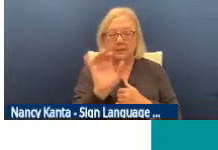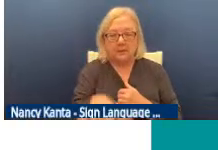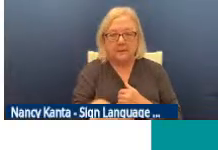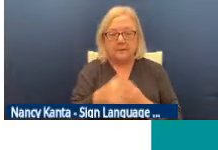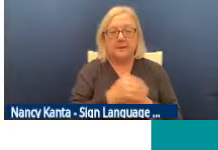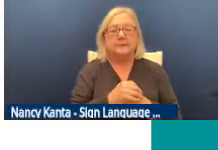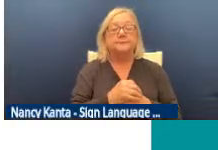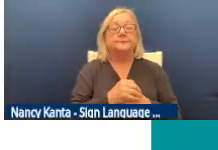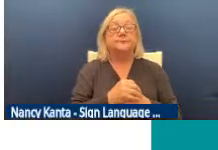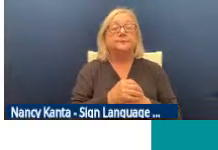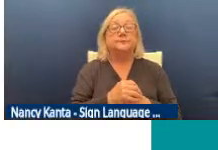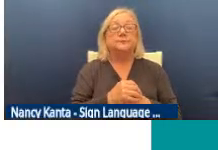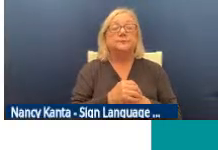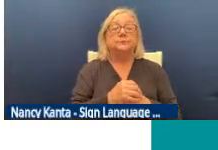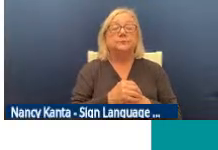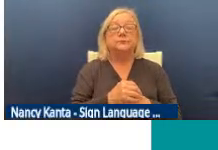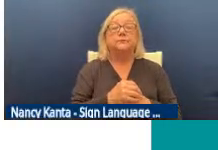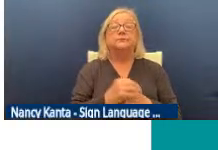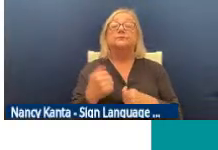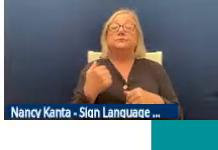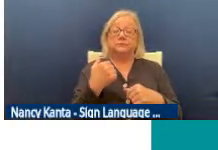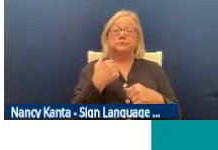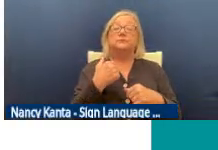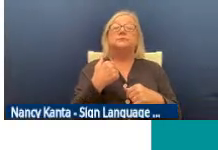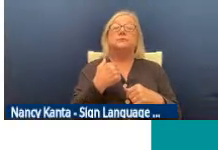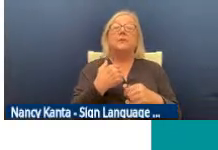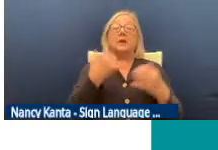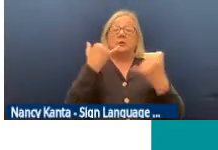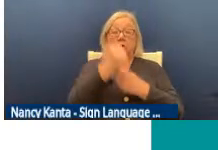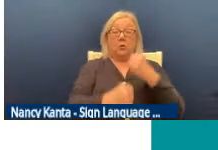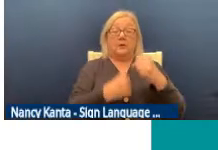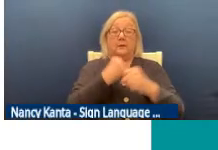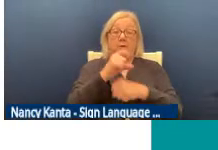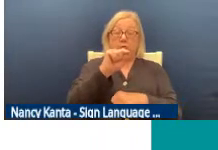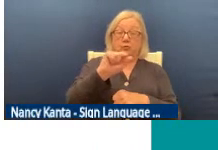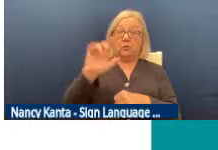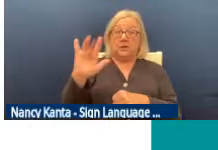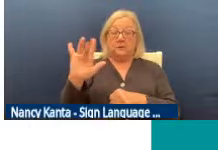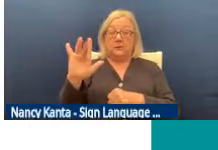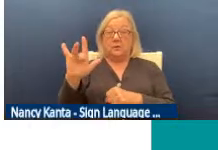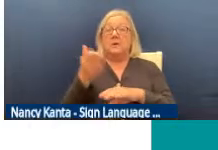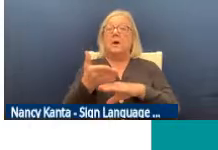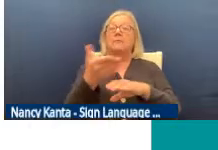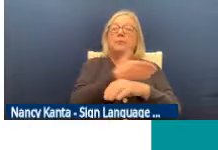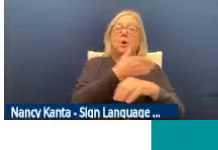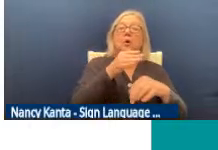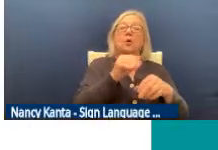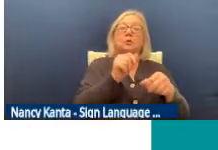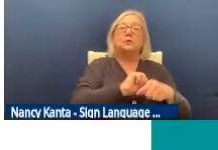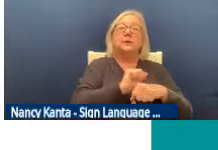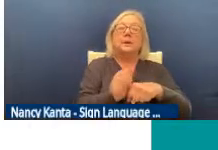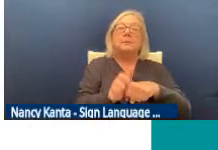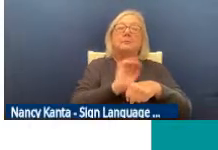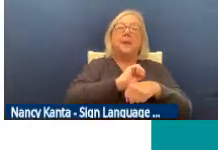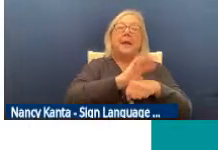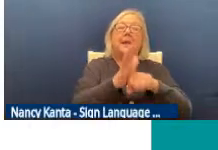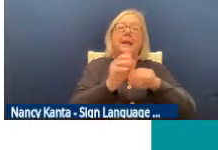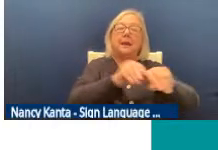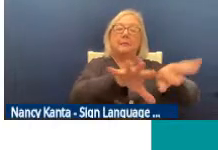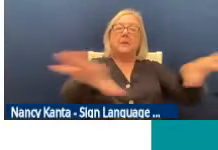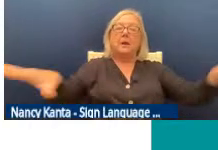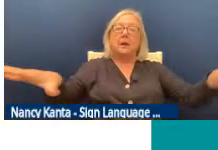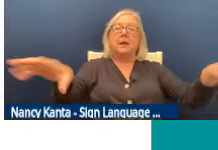mentioned its current year, so we're looking at post-pandemic ridership as the basis for these project forecasts.